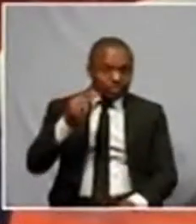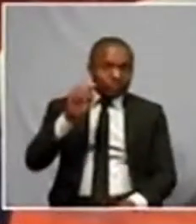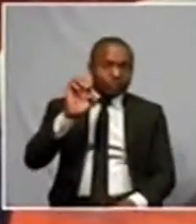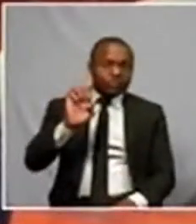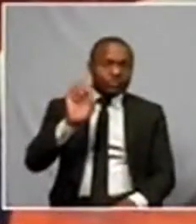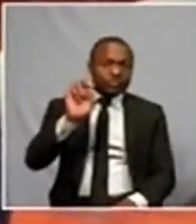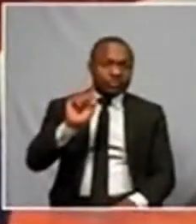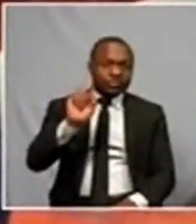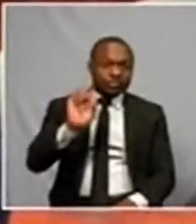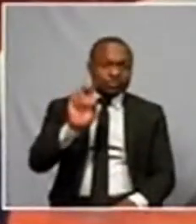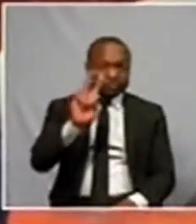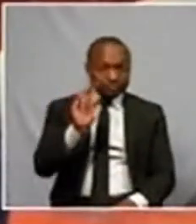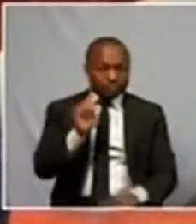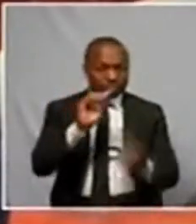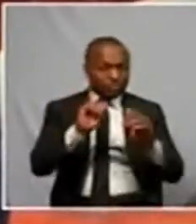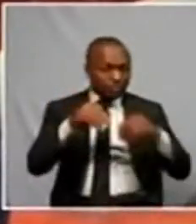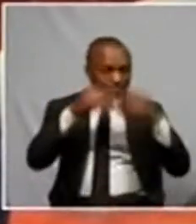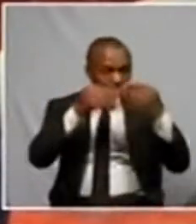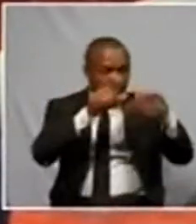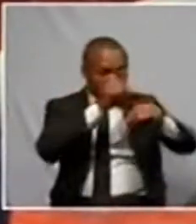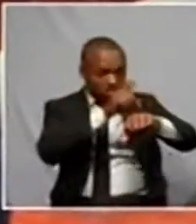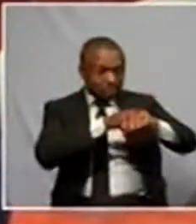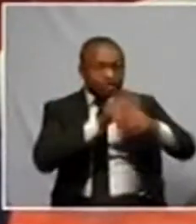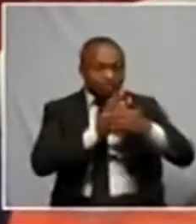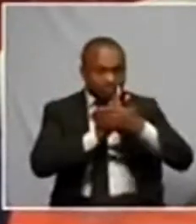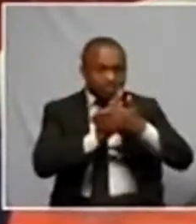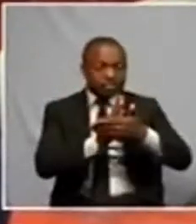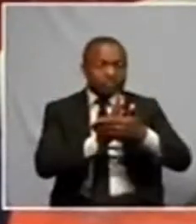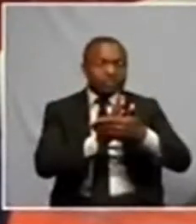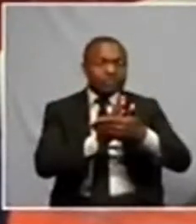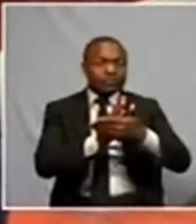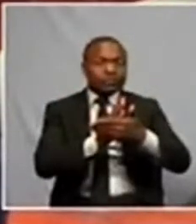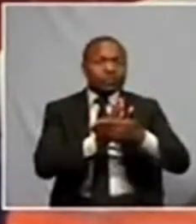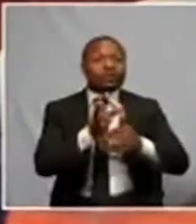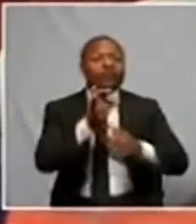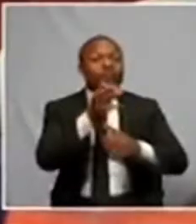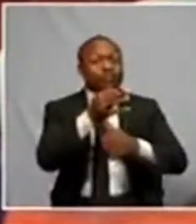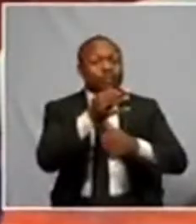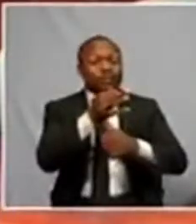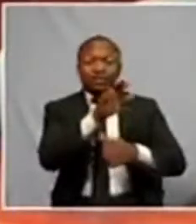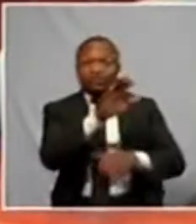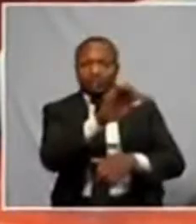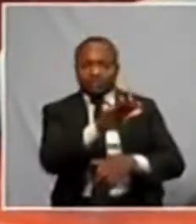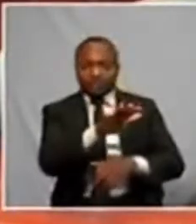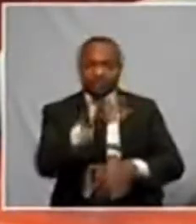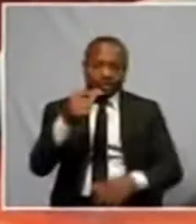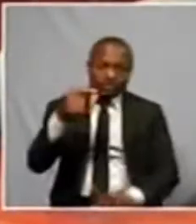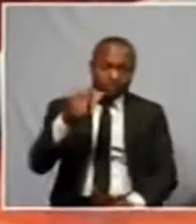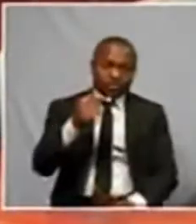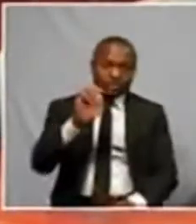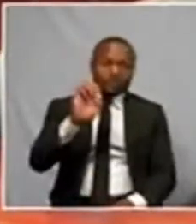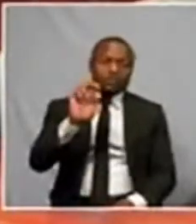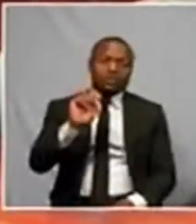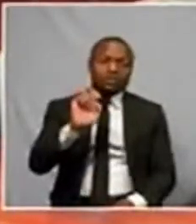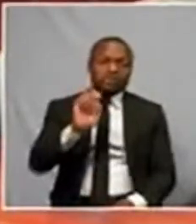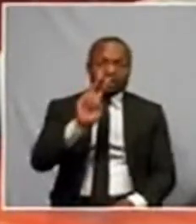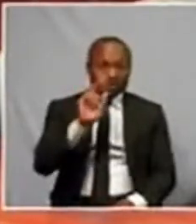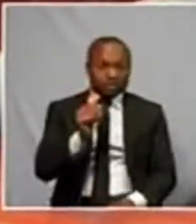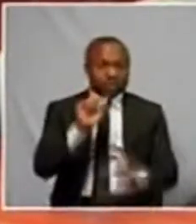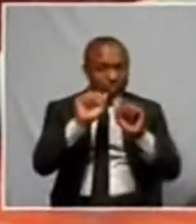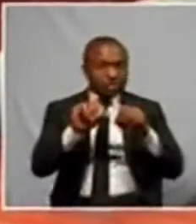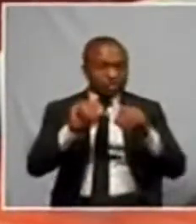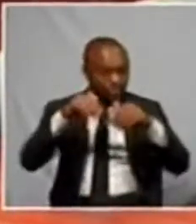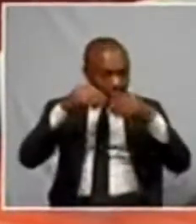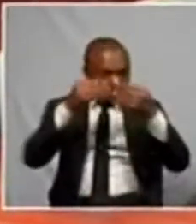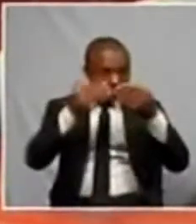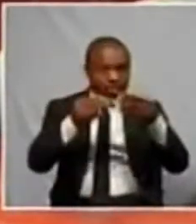gives timely guidance to the mission, because the mission in Geneva can only articulate a position as